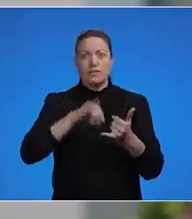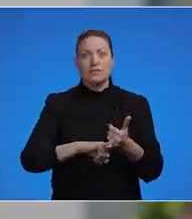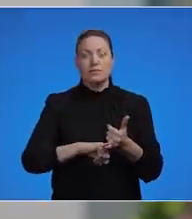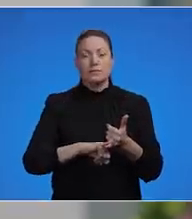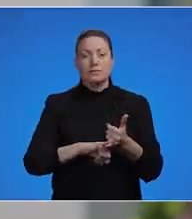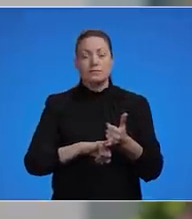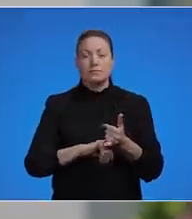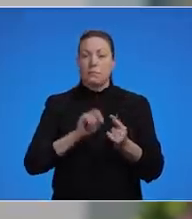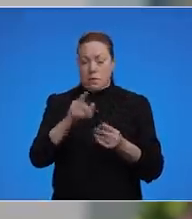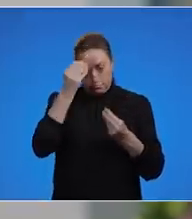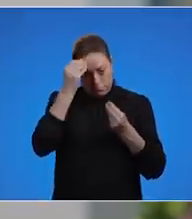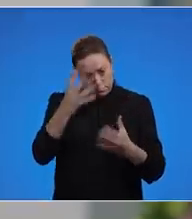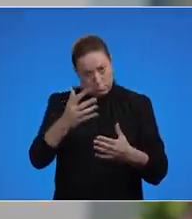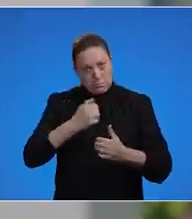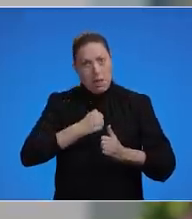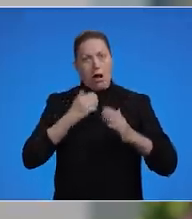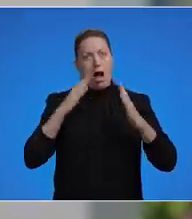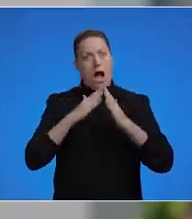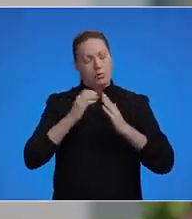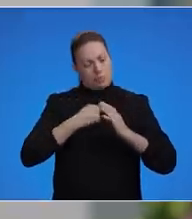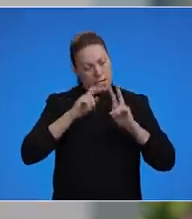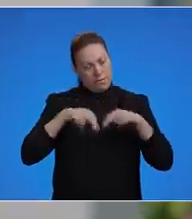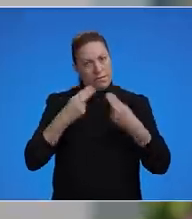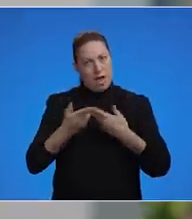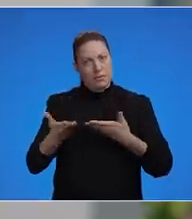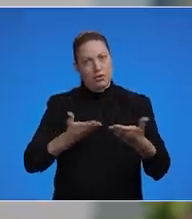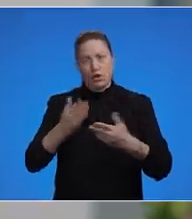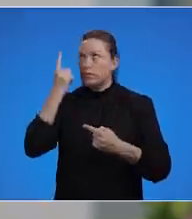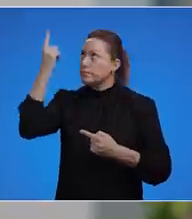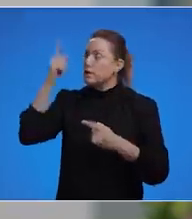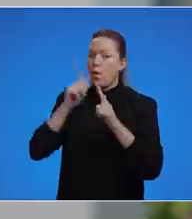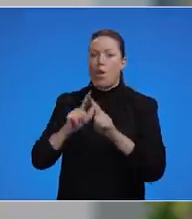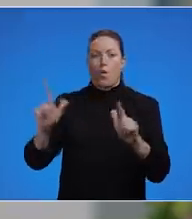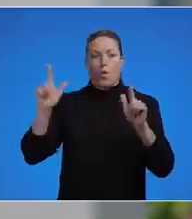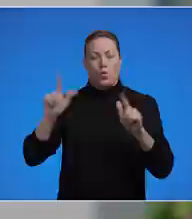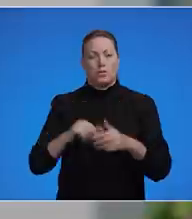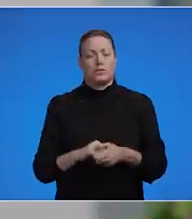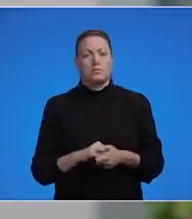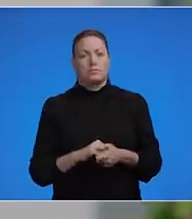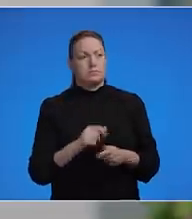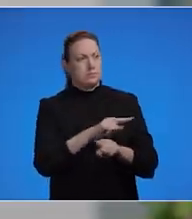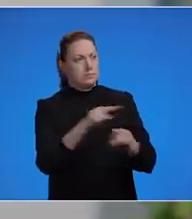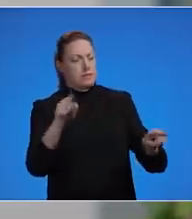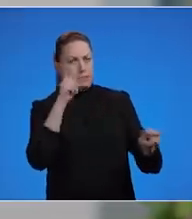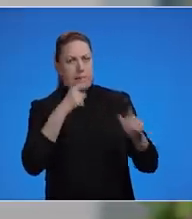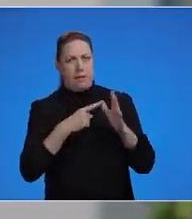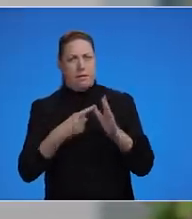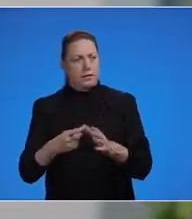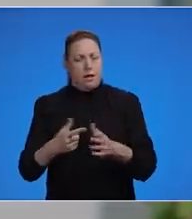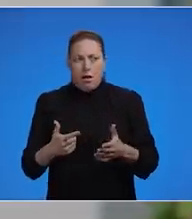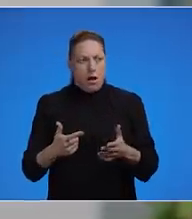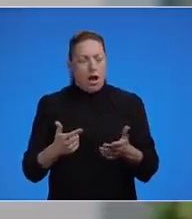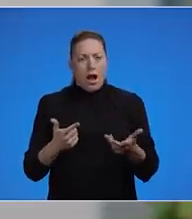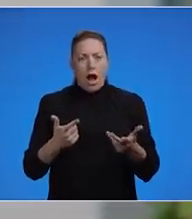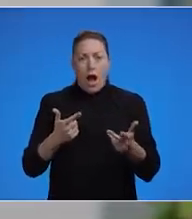As for me and my house, we will serve the Lord." The people answered, "We have no intention of deserting the